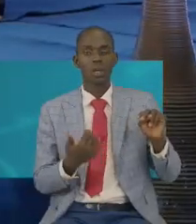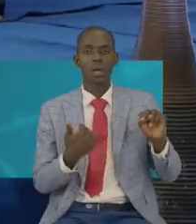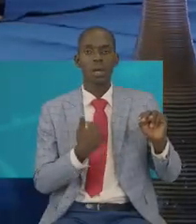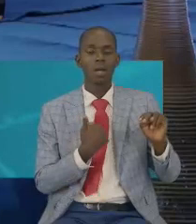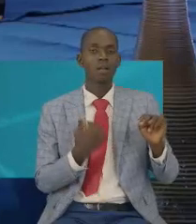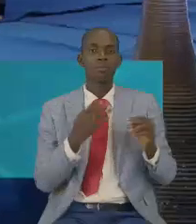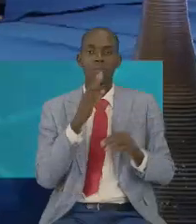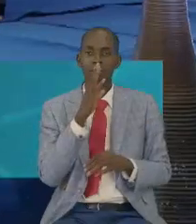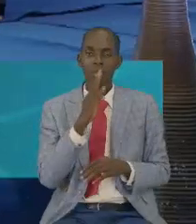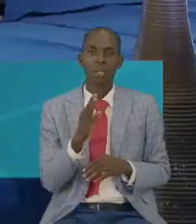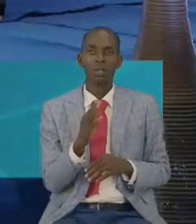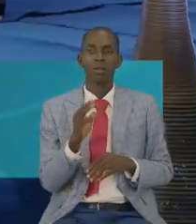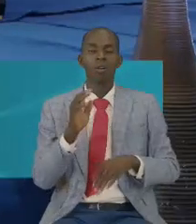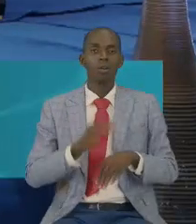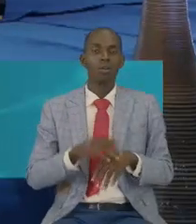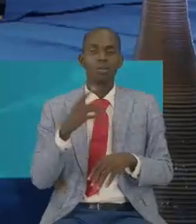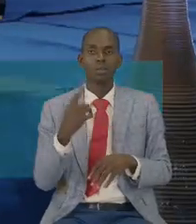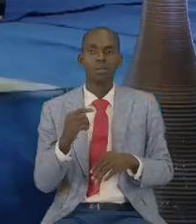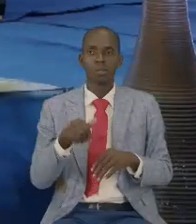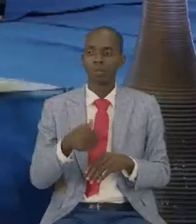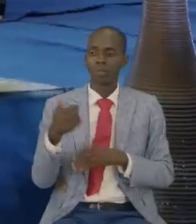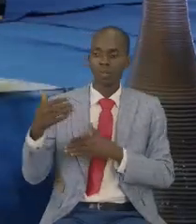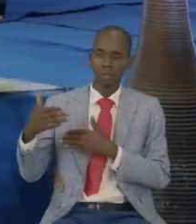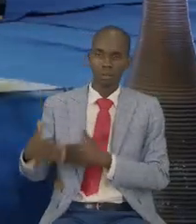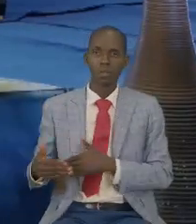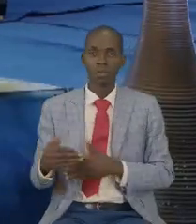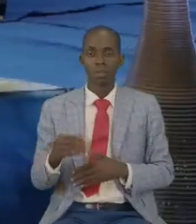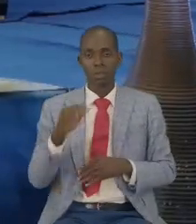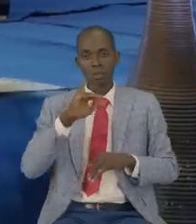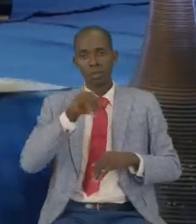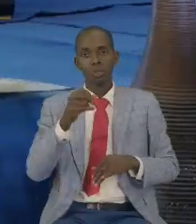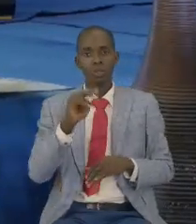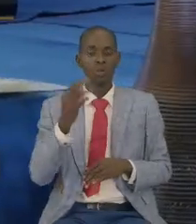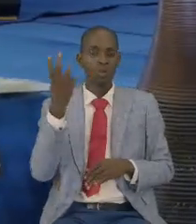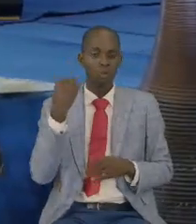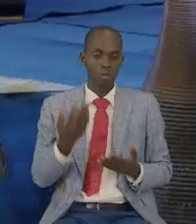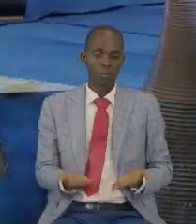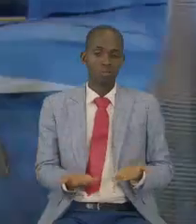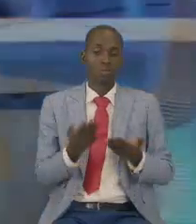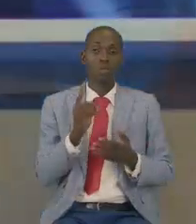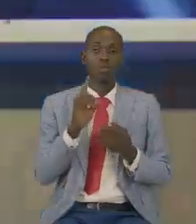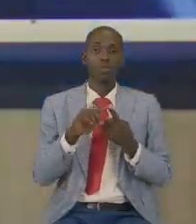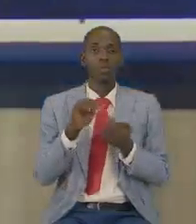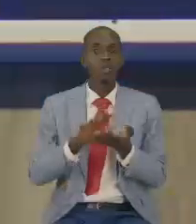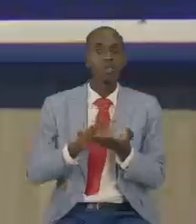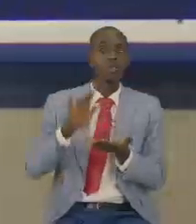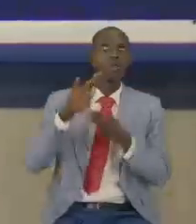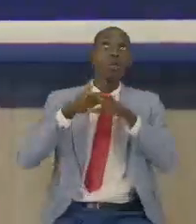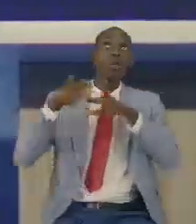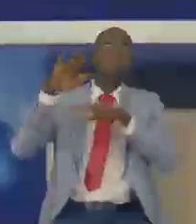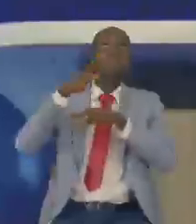was lifted up to the glory above. And then there was a book that had